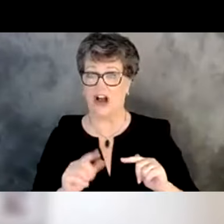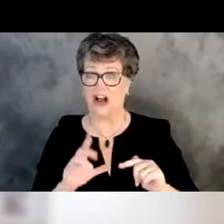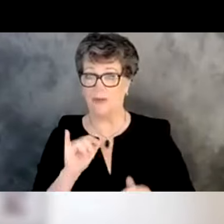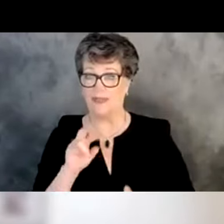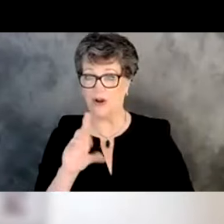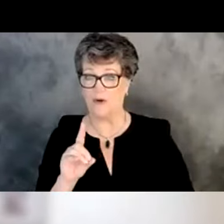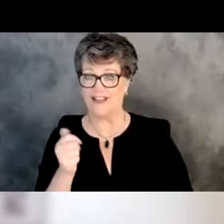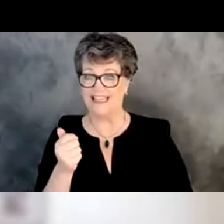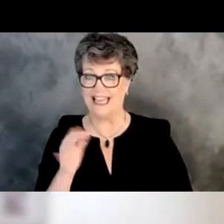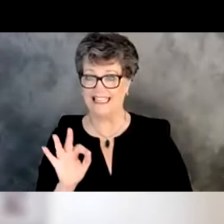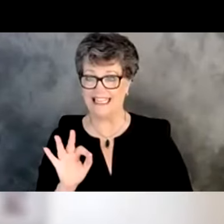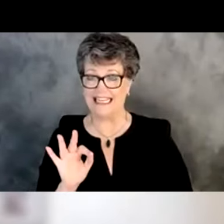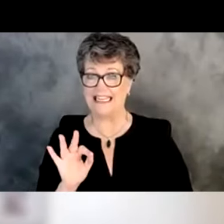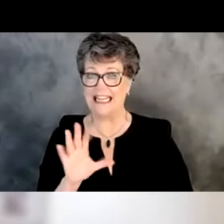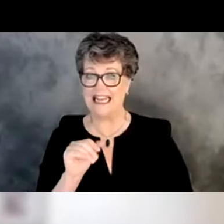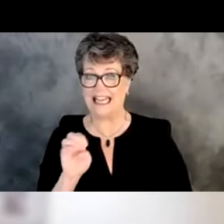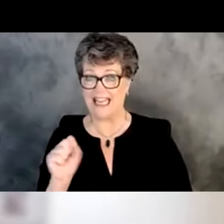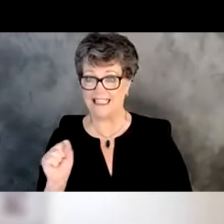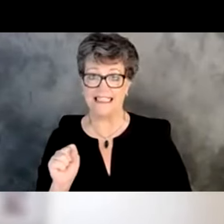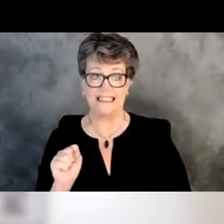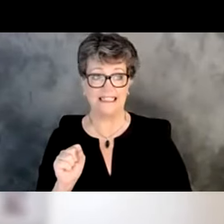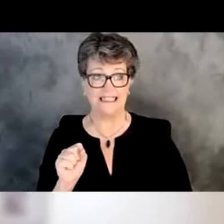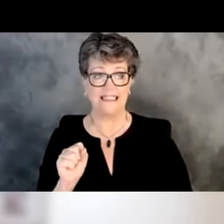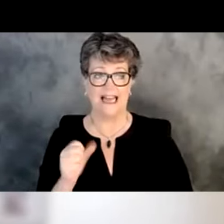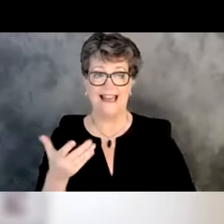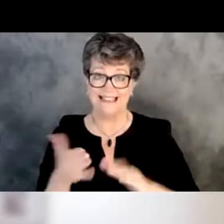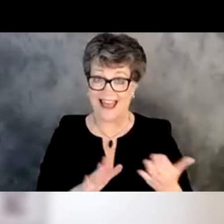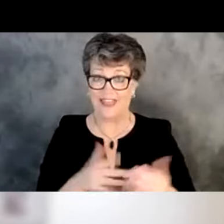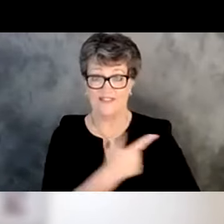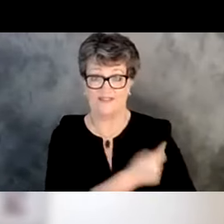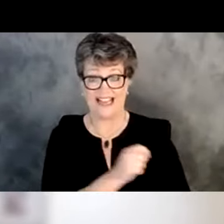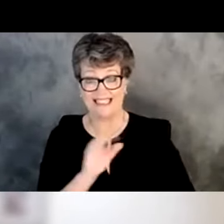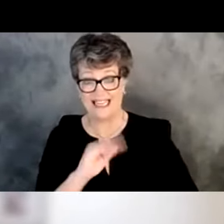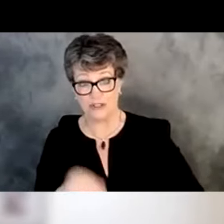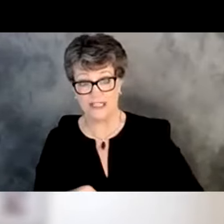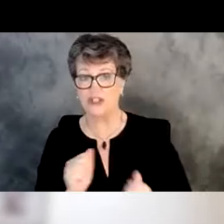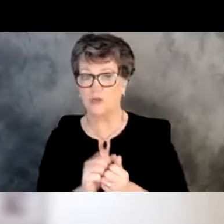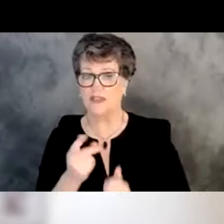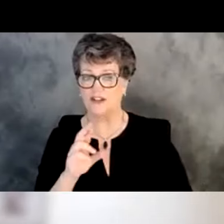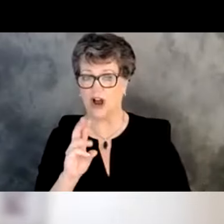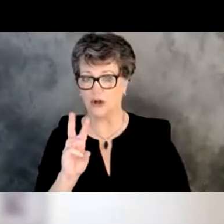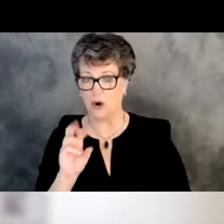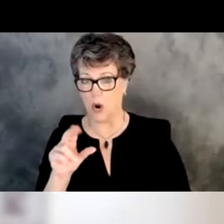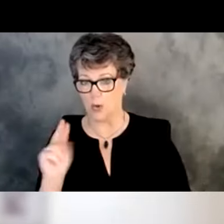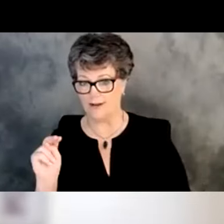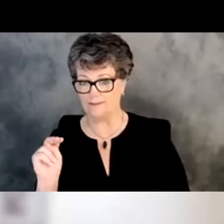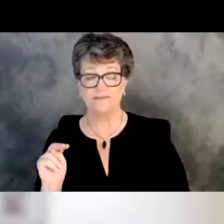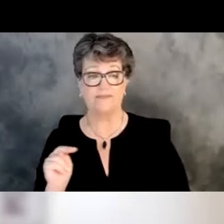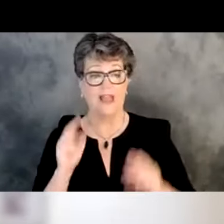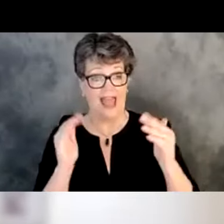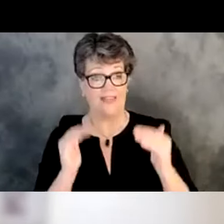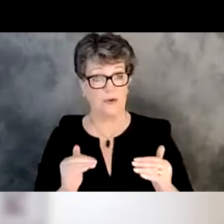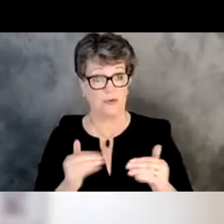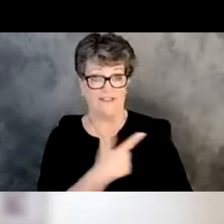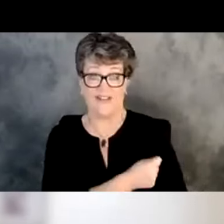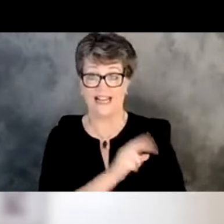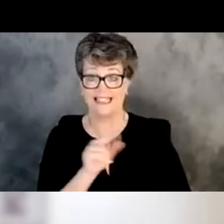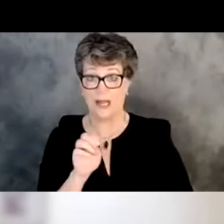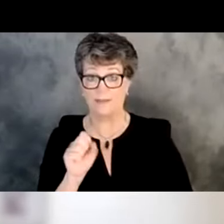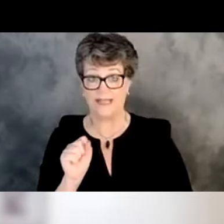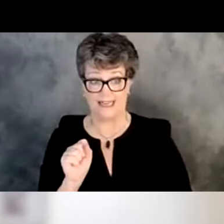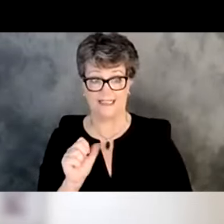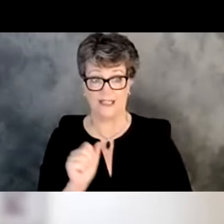COVID-19 cases, deaths, vaccine rates with Dr. Owen. And then we're going to have vaccine updates